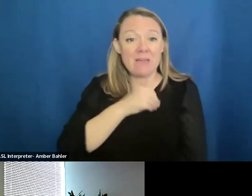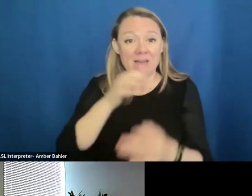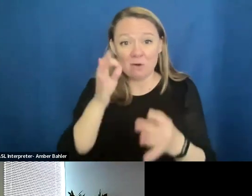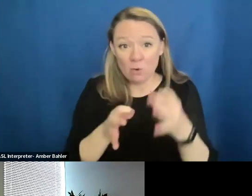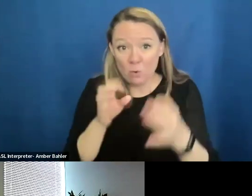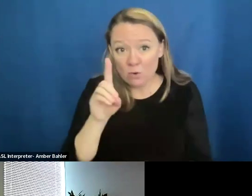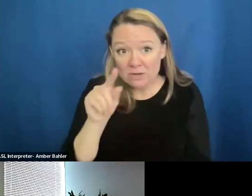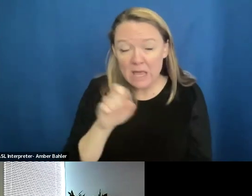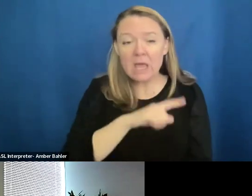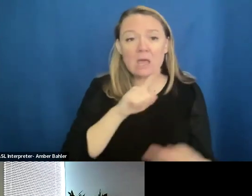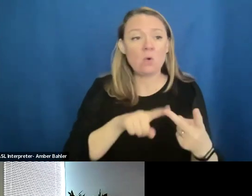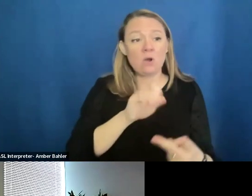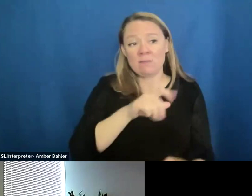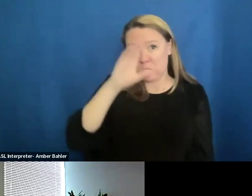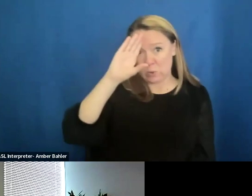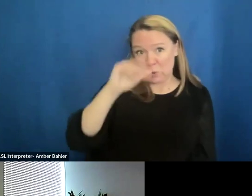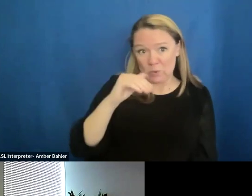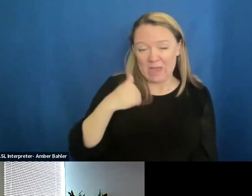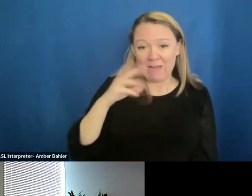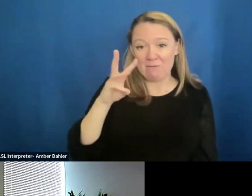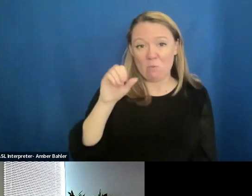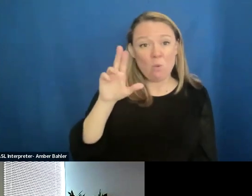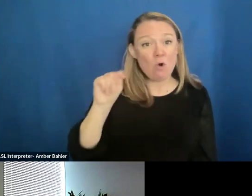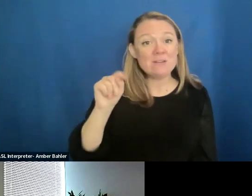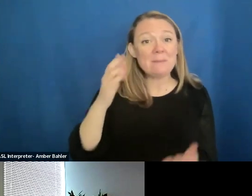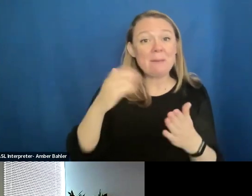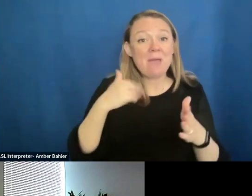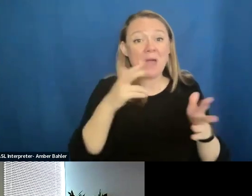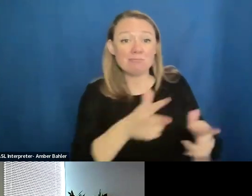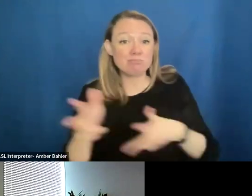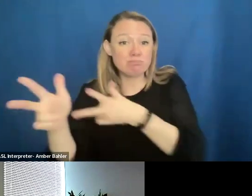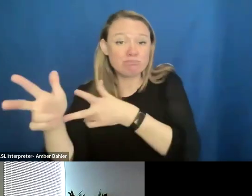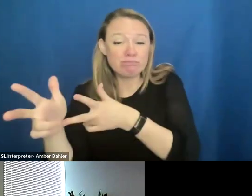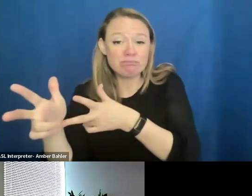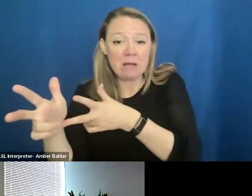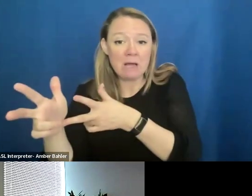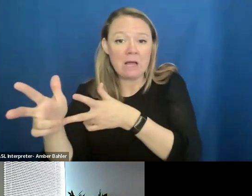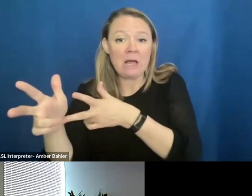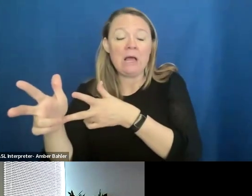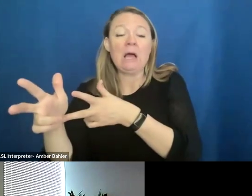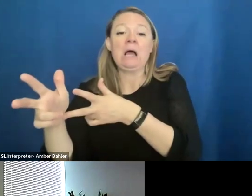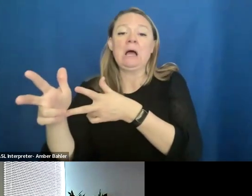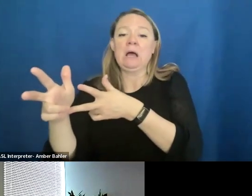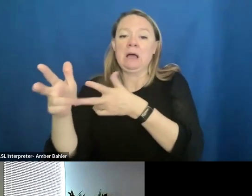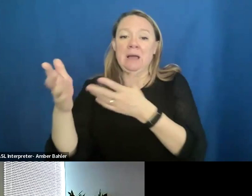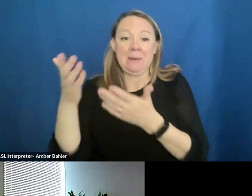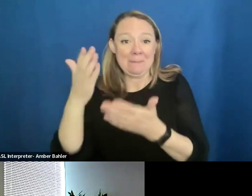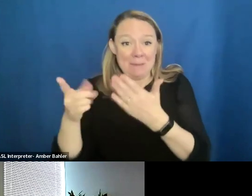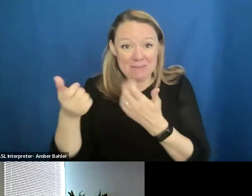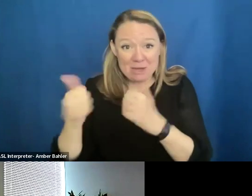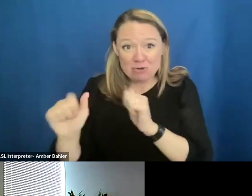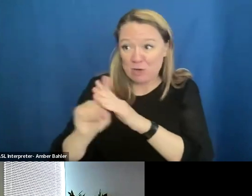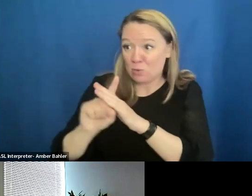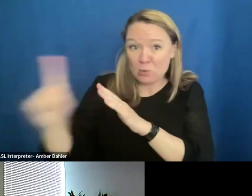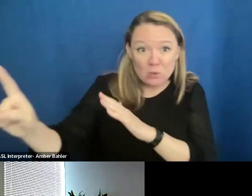and maybe we're just doing a traffic stop. Sometimes that will drive you know, behavior for them to get away based on